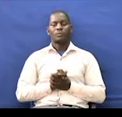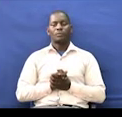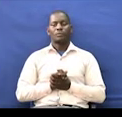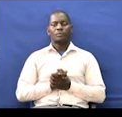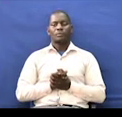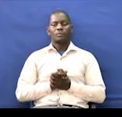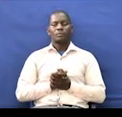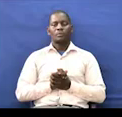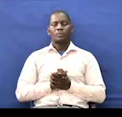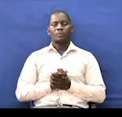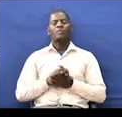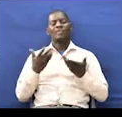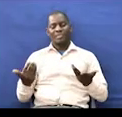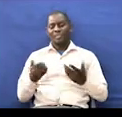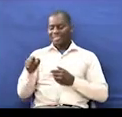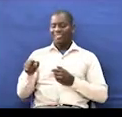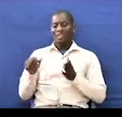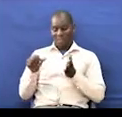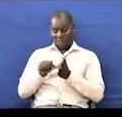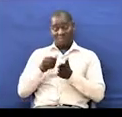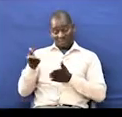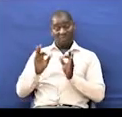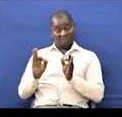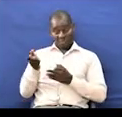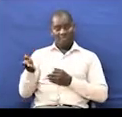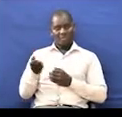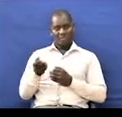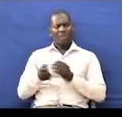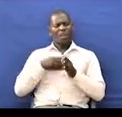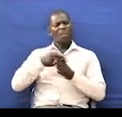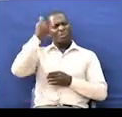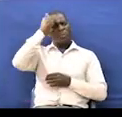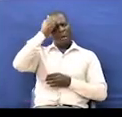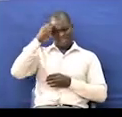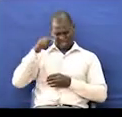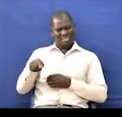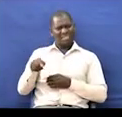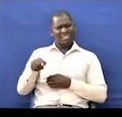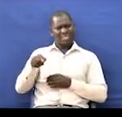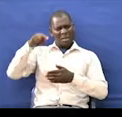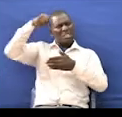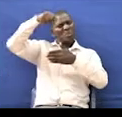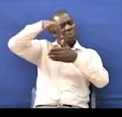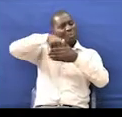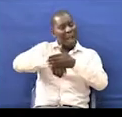Now, dear students, in order to memorize it properly, you might put it in a triangular form here.